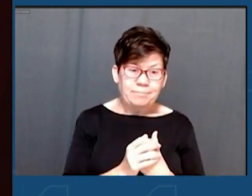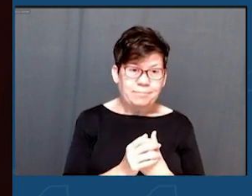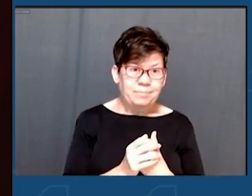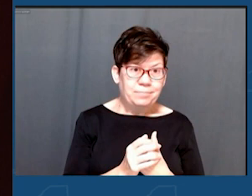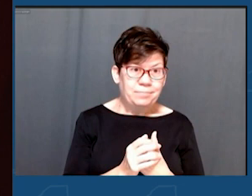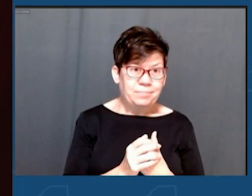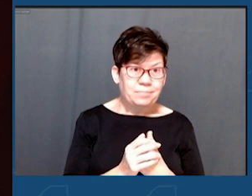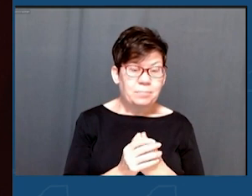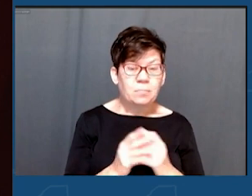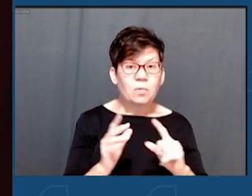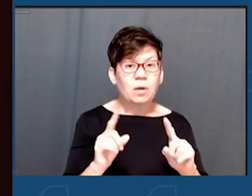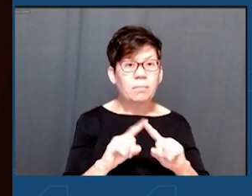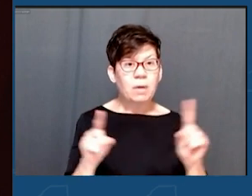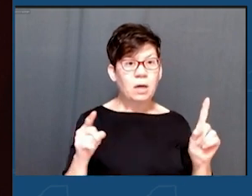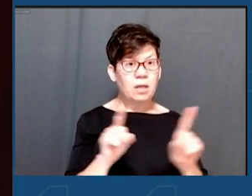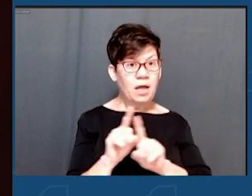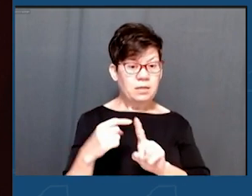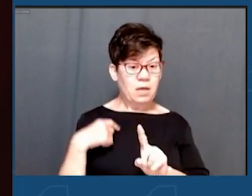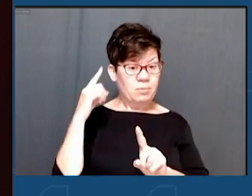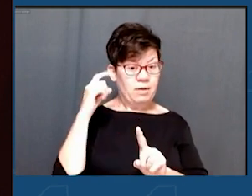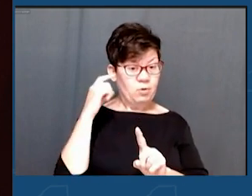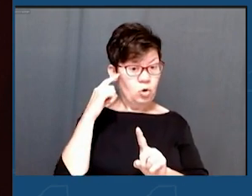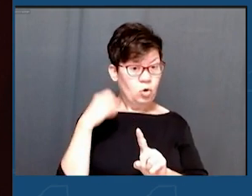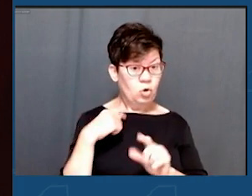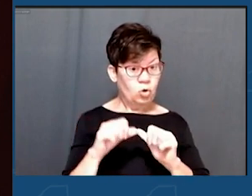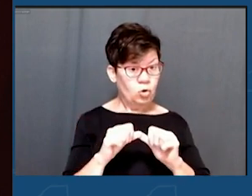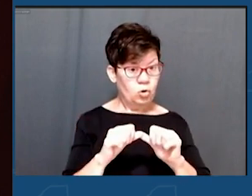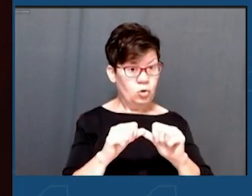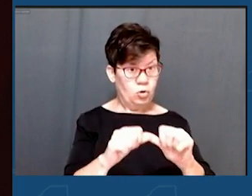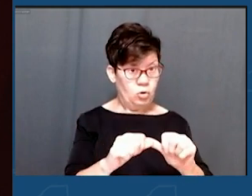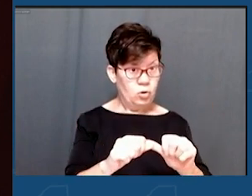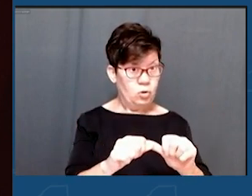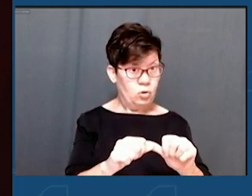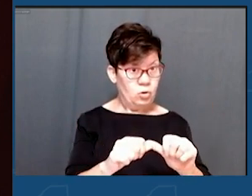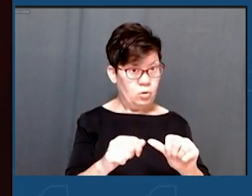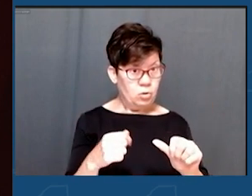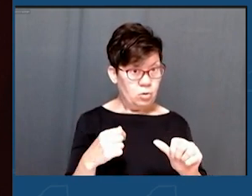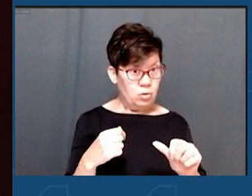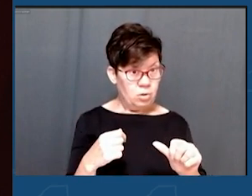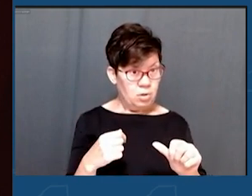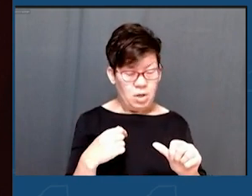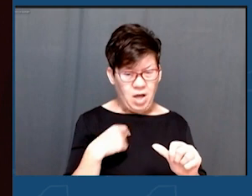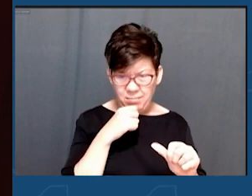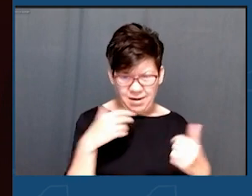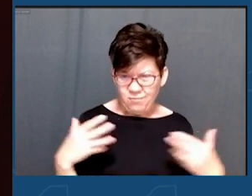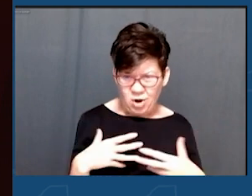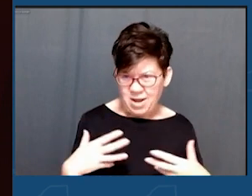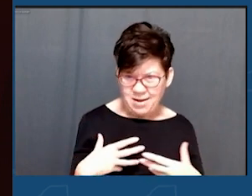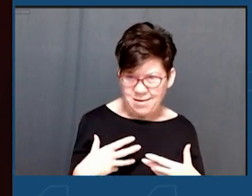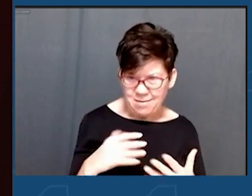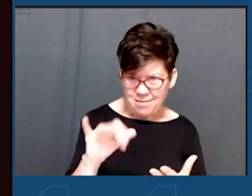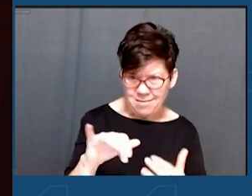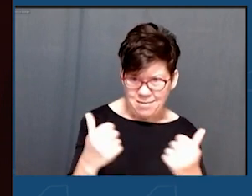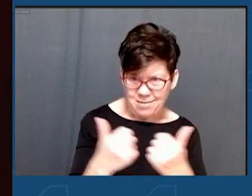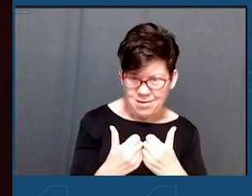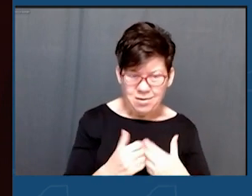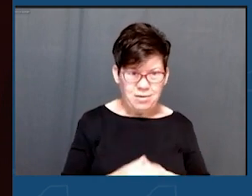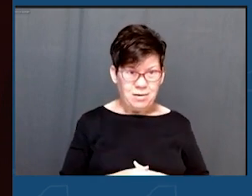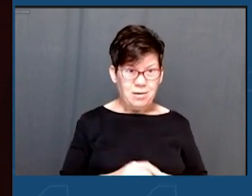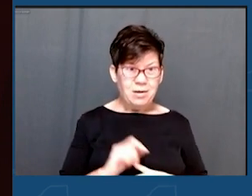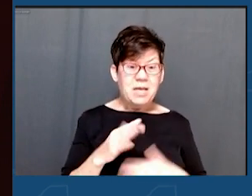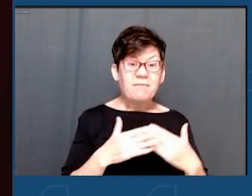But as long as I'm governor of the state of New York, I will never be afraid of the challenges. If it was easy, it would have been done